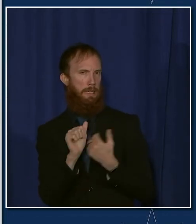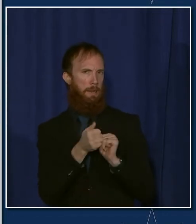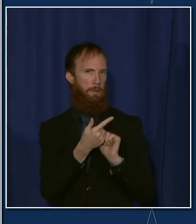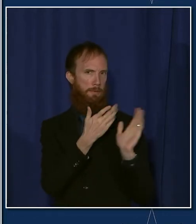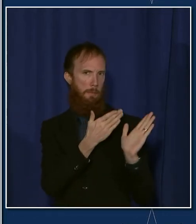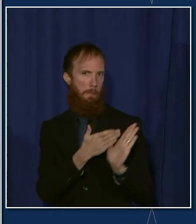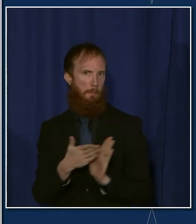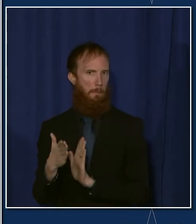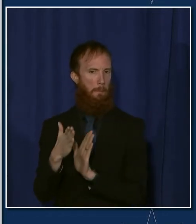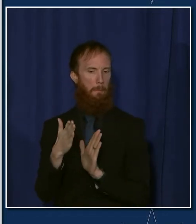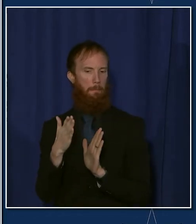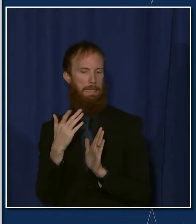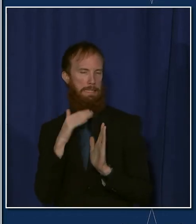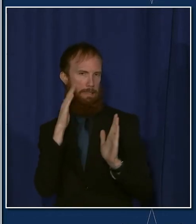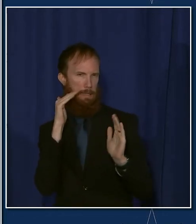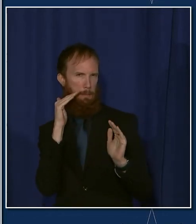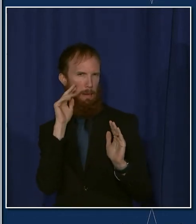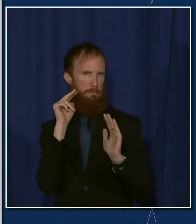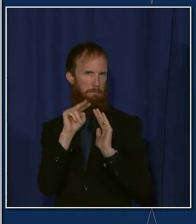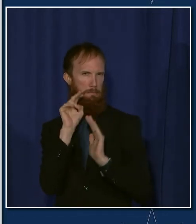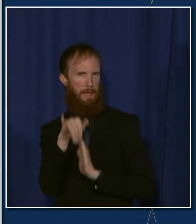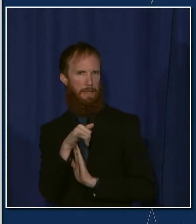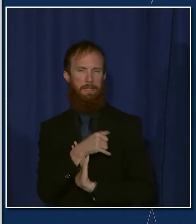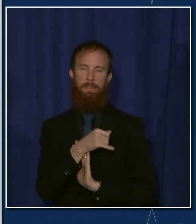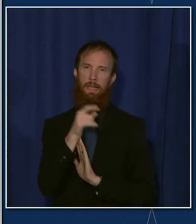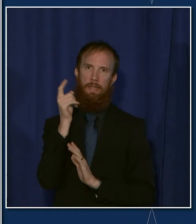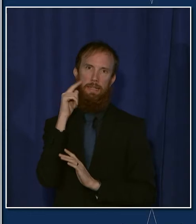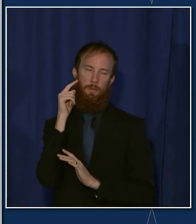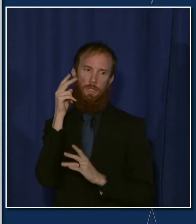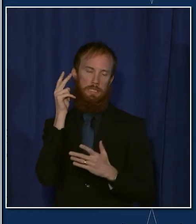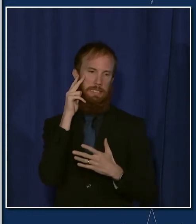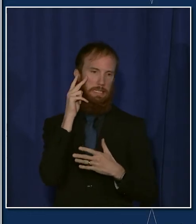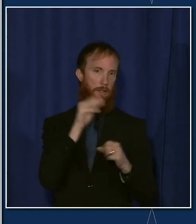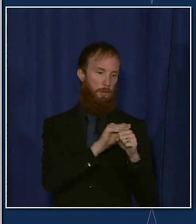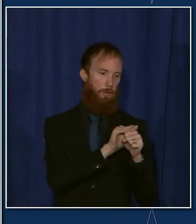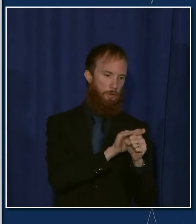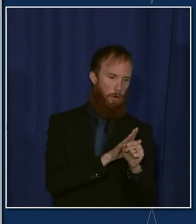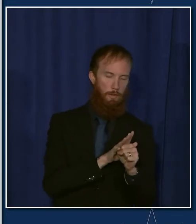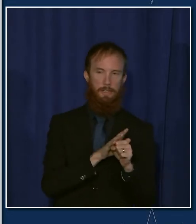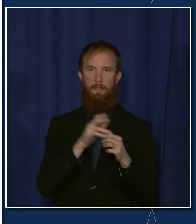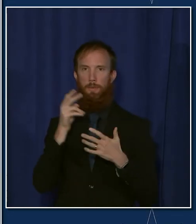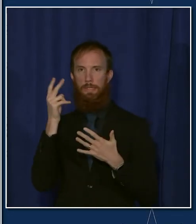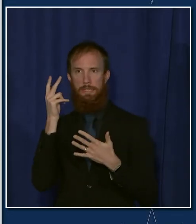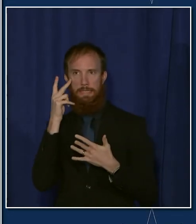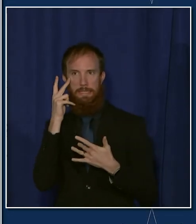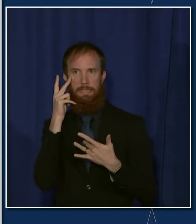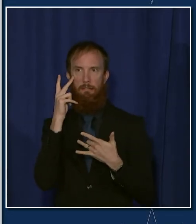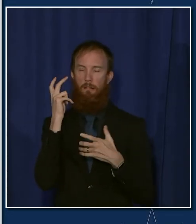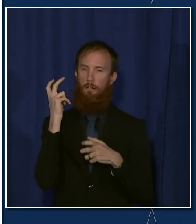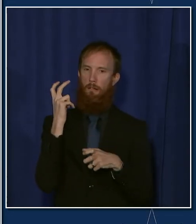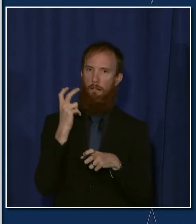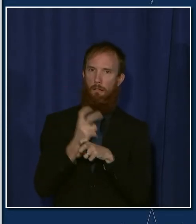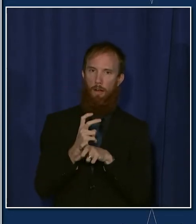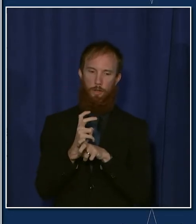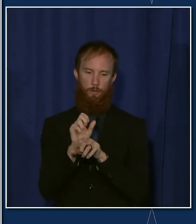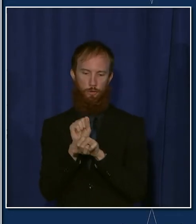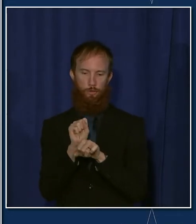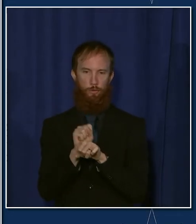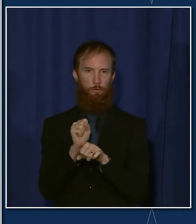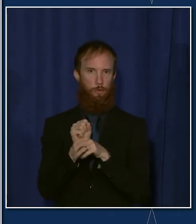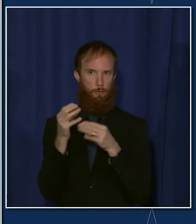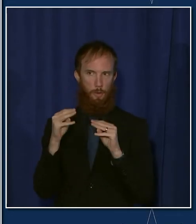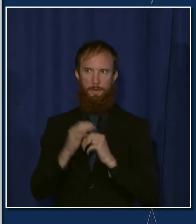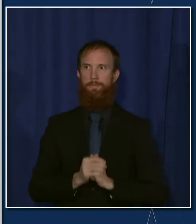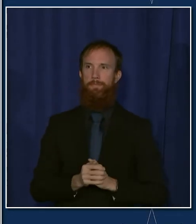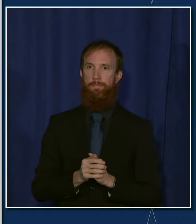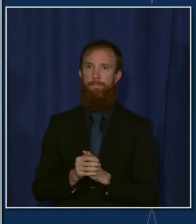and starting to expect it, because I think it's a perfect storm of COVID and a perfect storm of a very tight labor market. All right, Dr. Martinez,